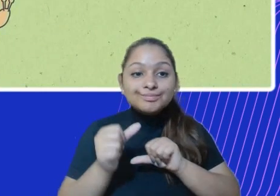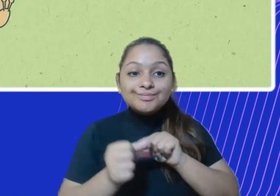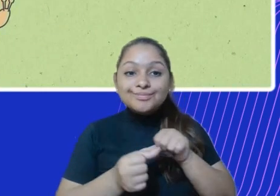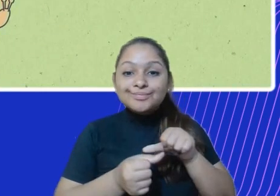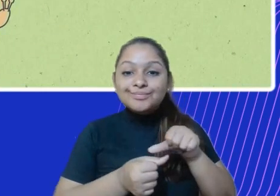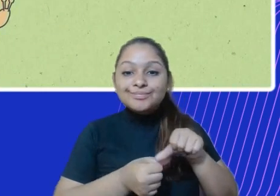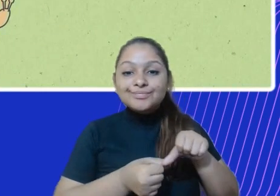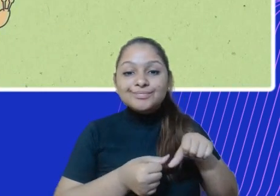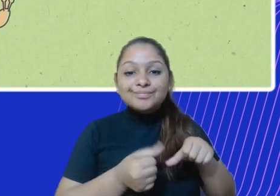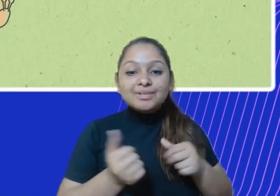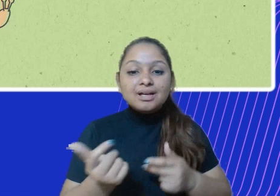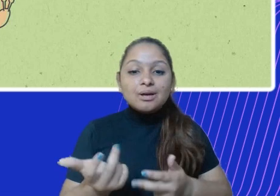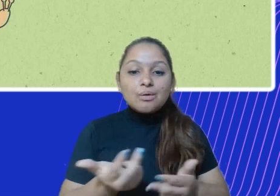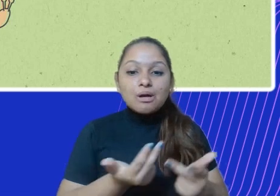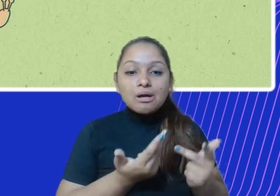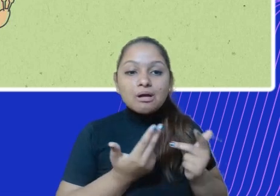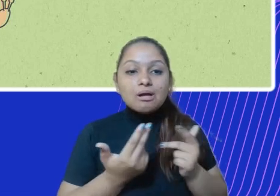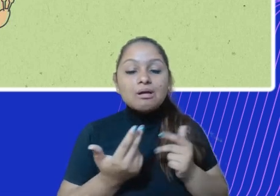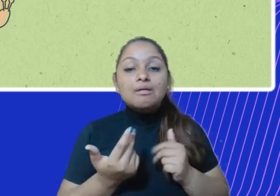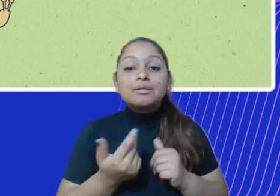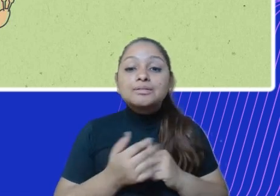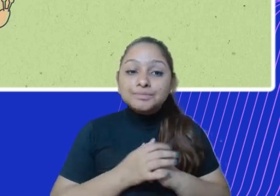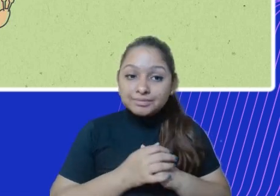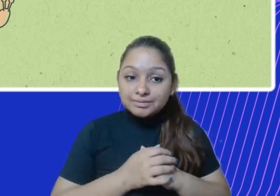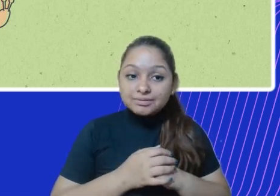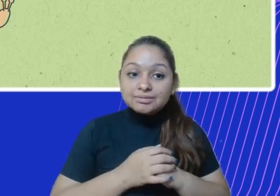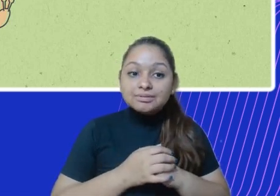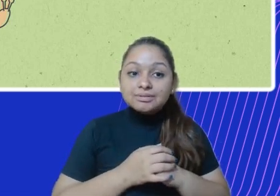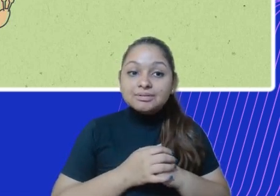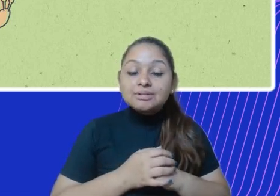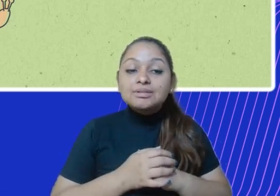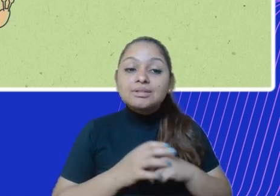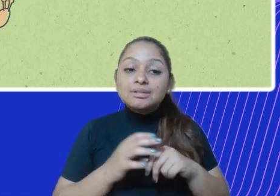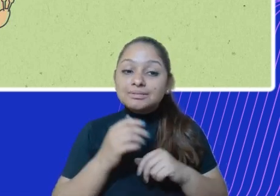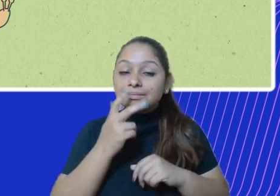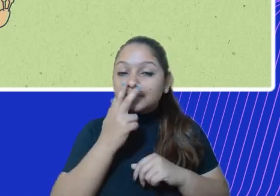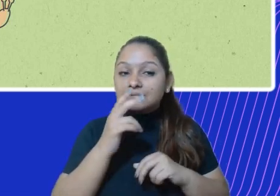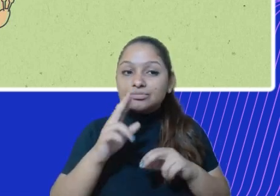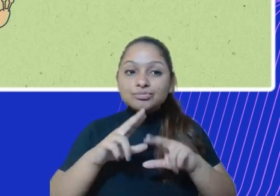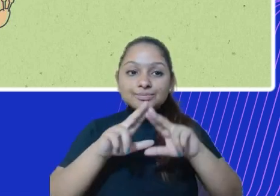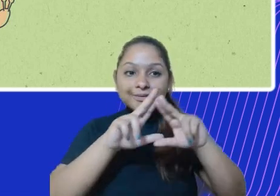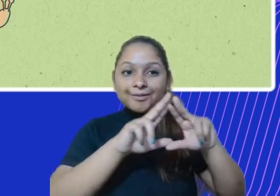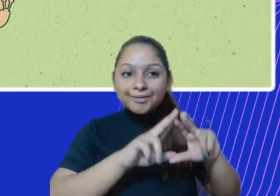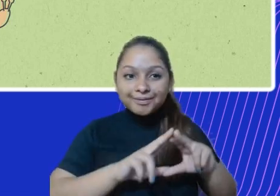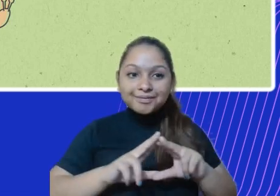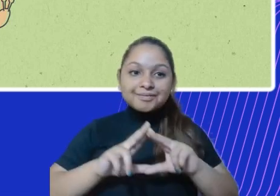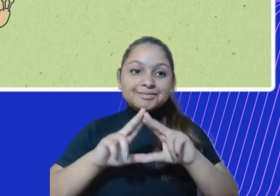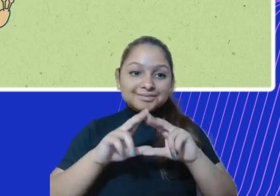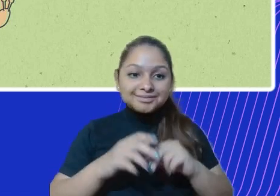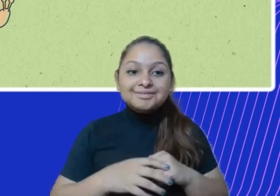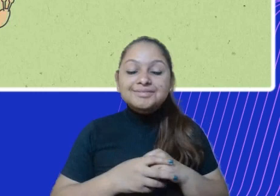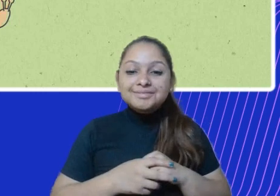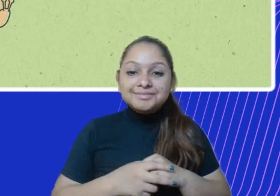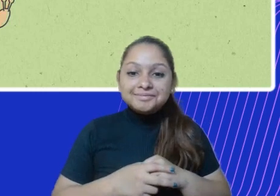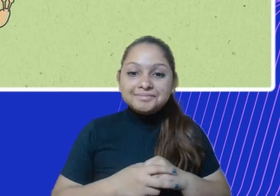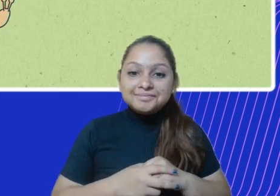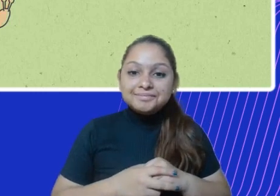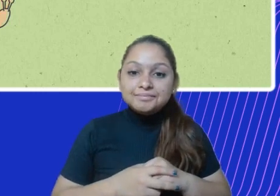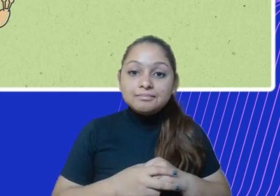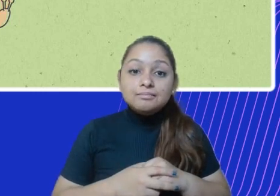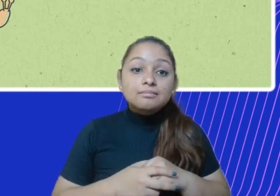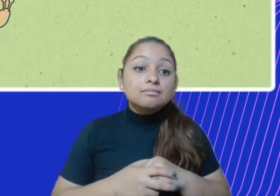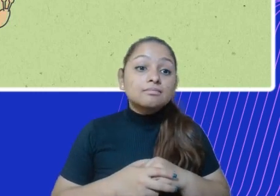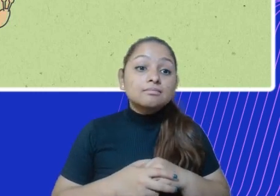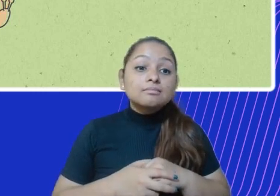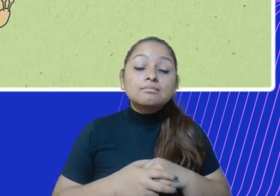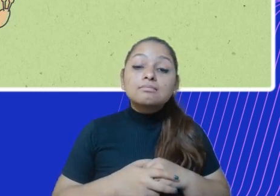egocentric systems, we want ecocentric systems with this ecosystem idea. So